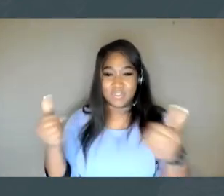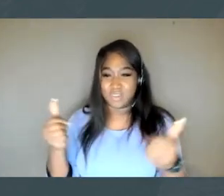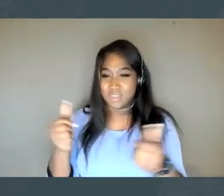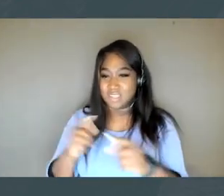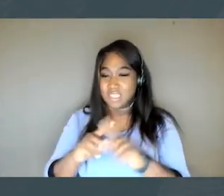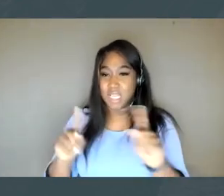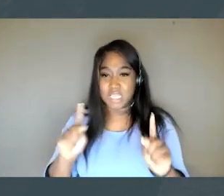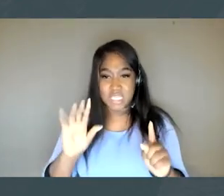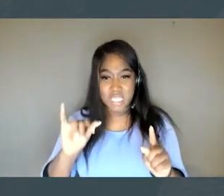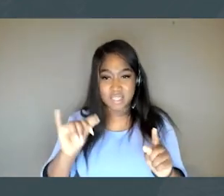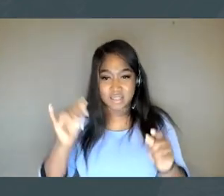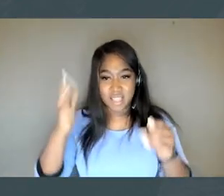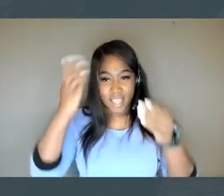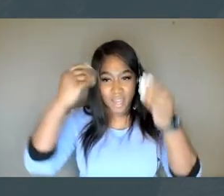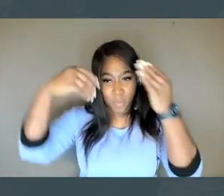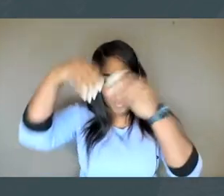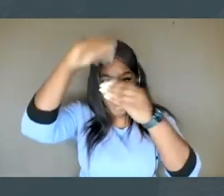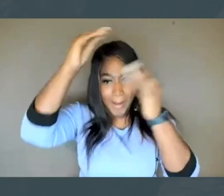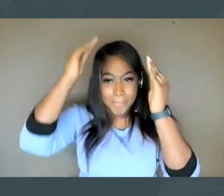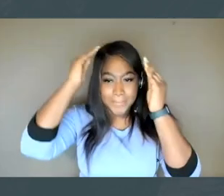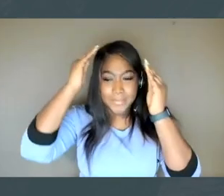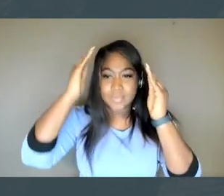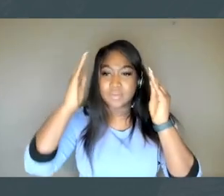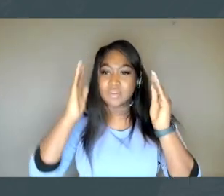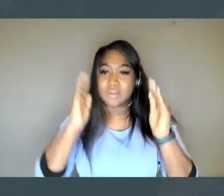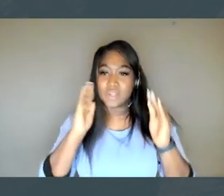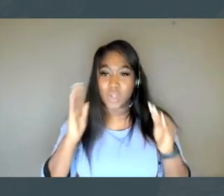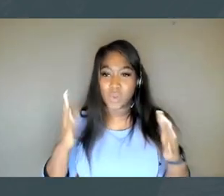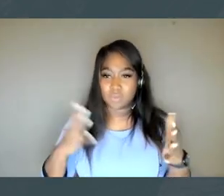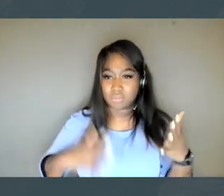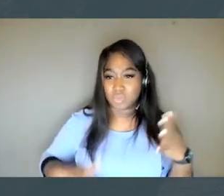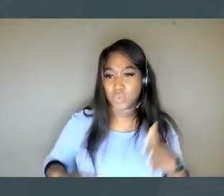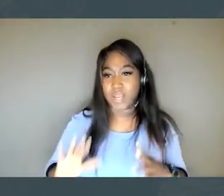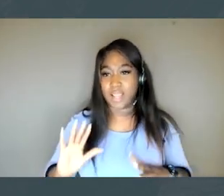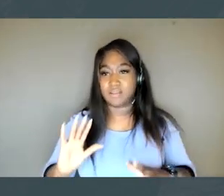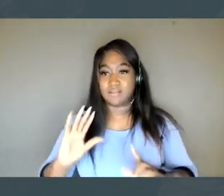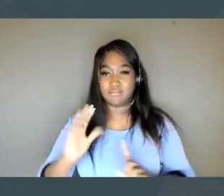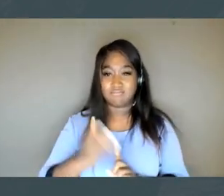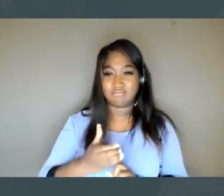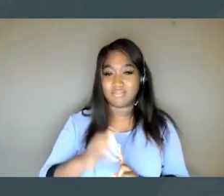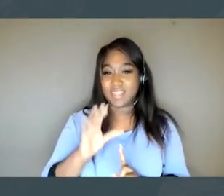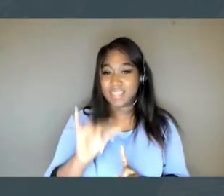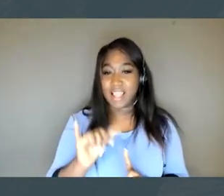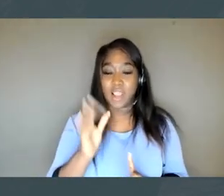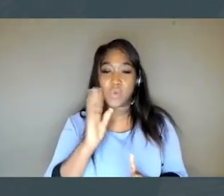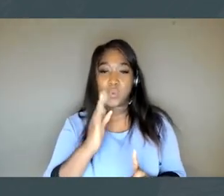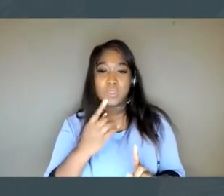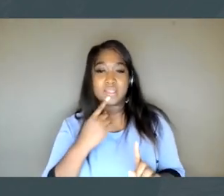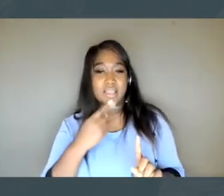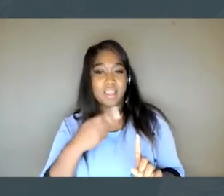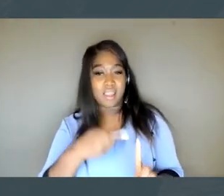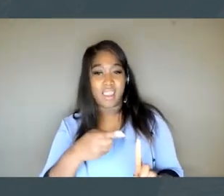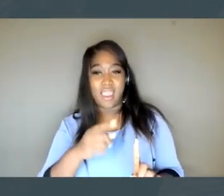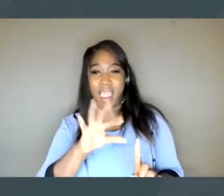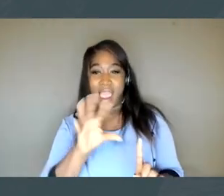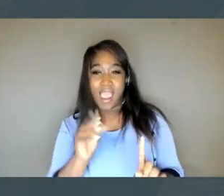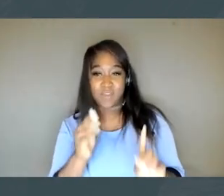the, you know, the wraps and the dresses, and they will say African. They would never designate these